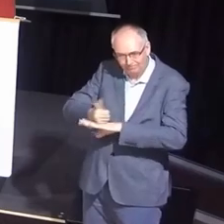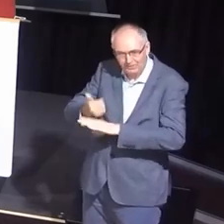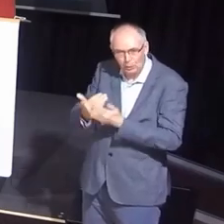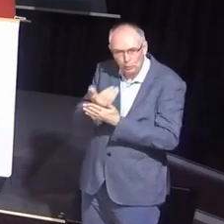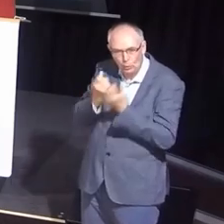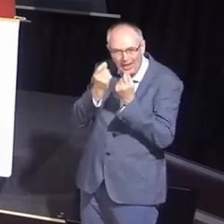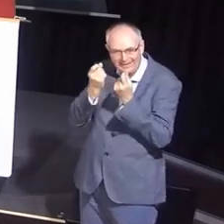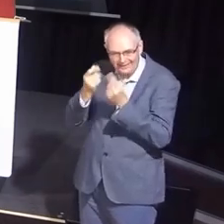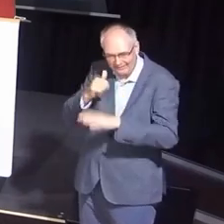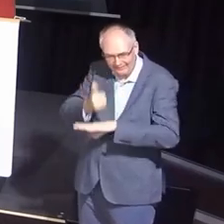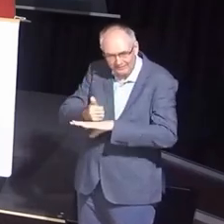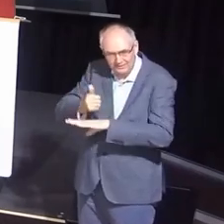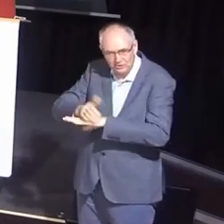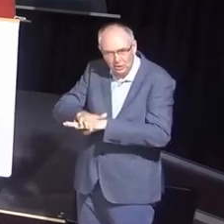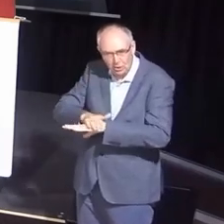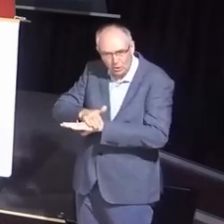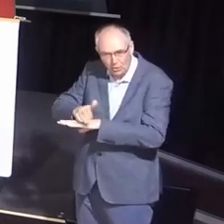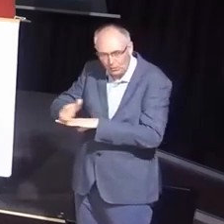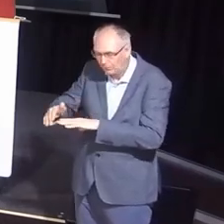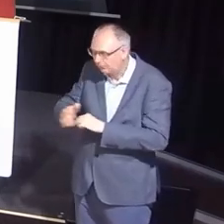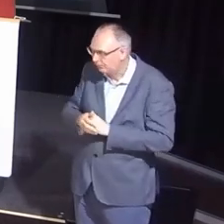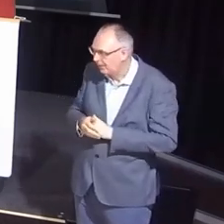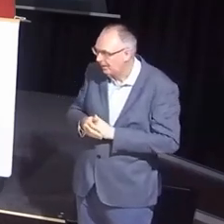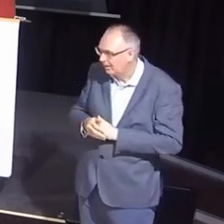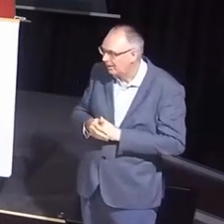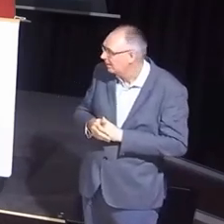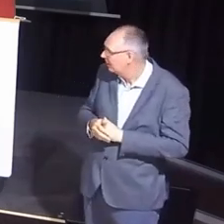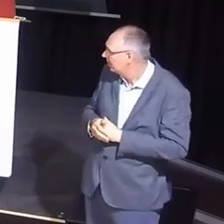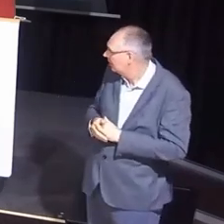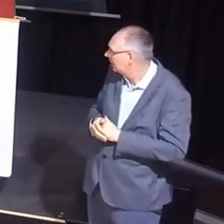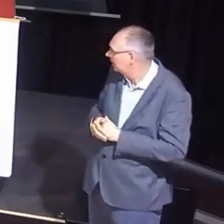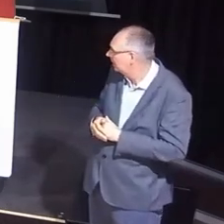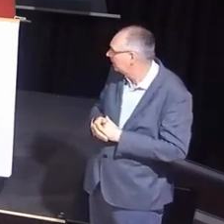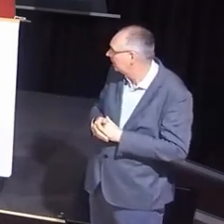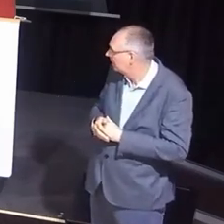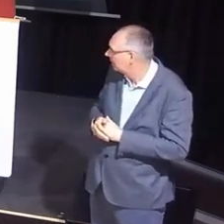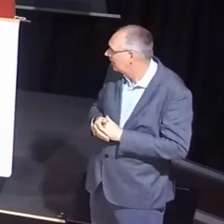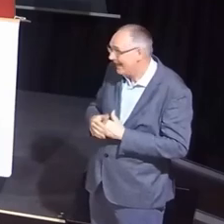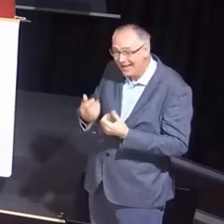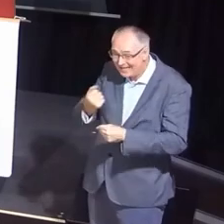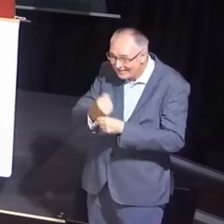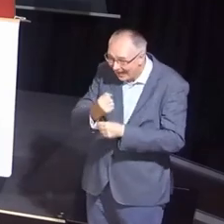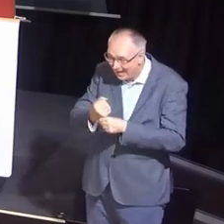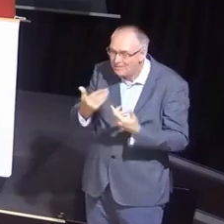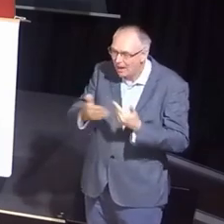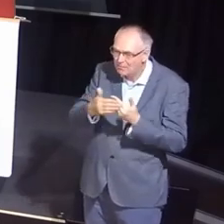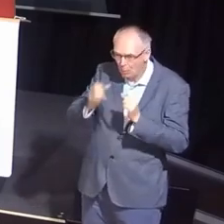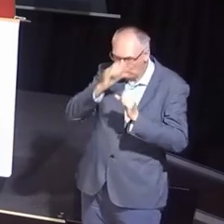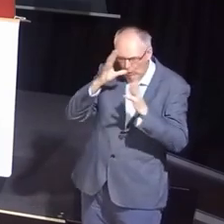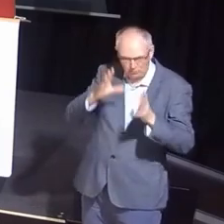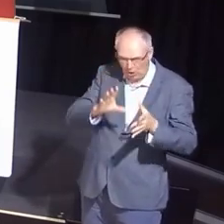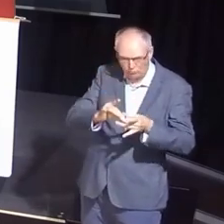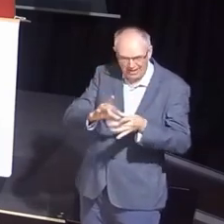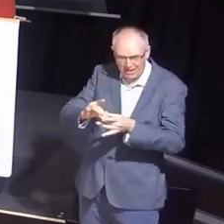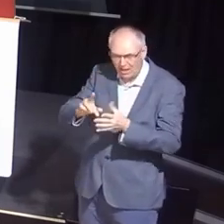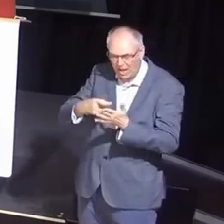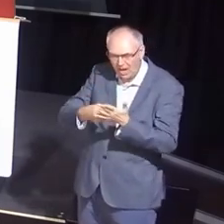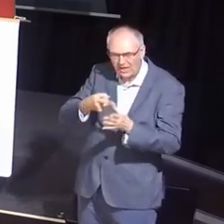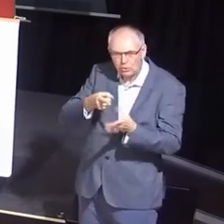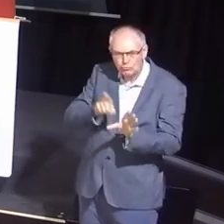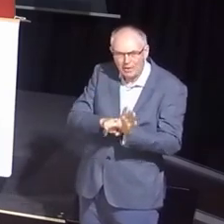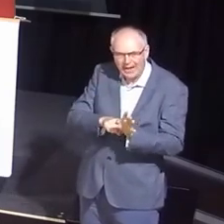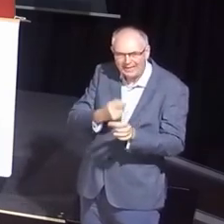is games are slowly getting more and more of these concepts that don't really relate to anything. So there's a rally game called